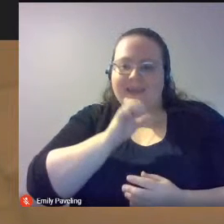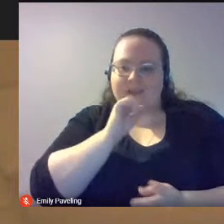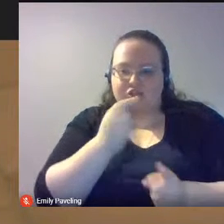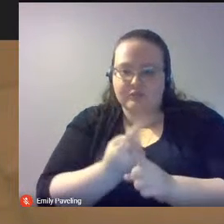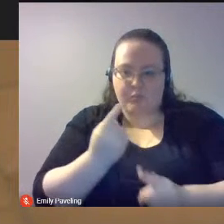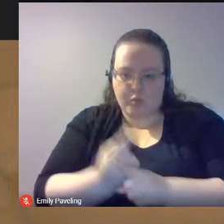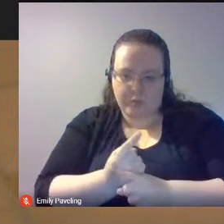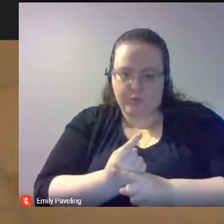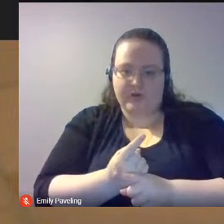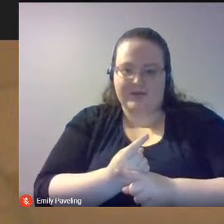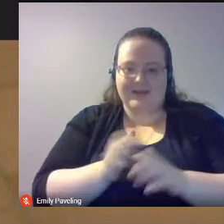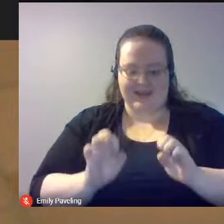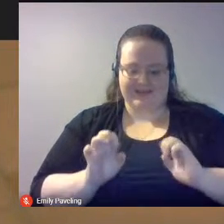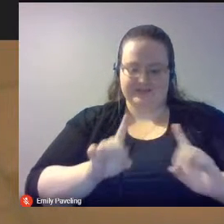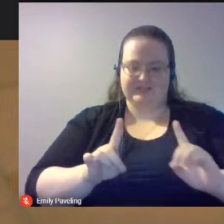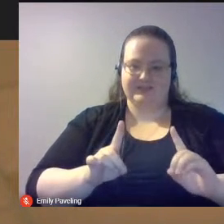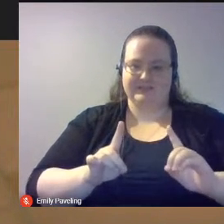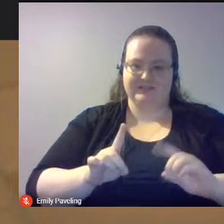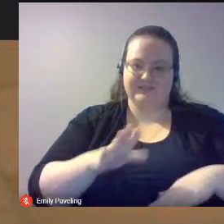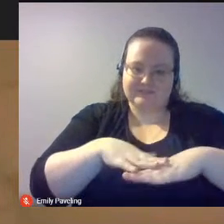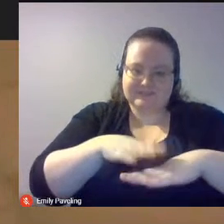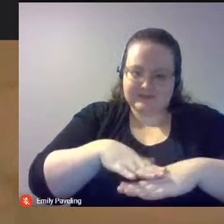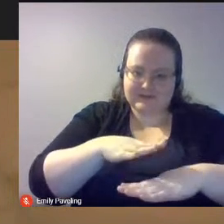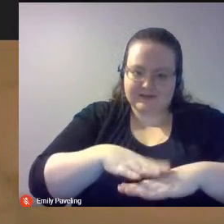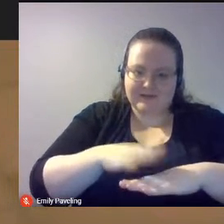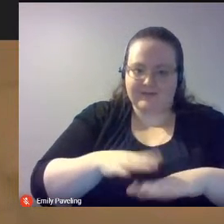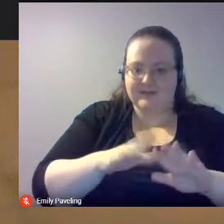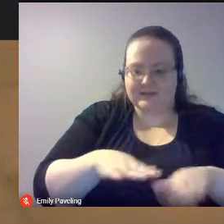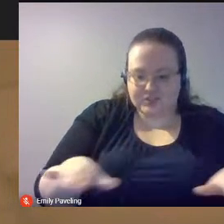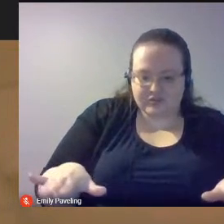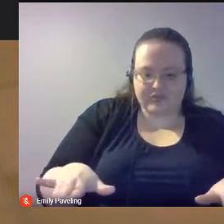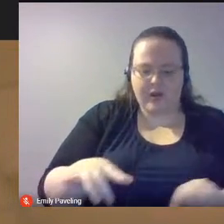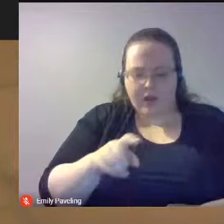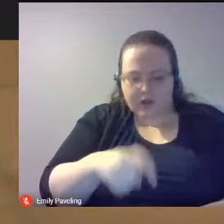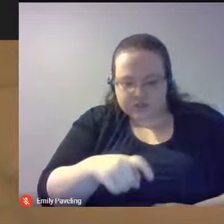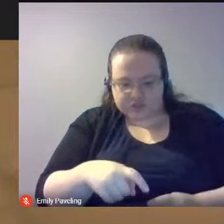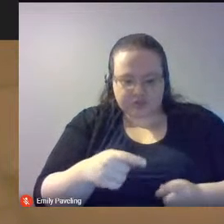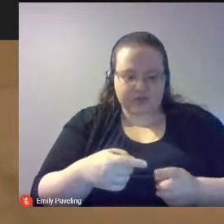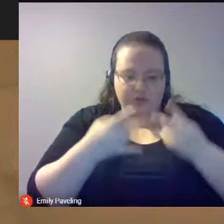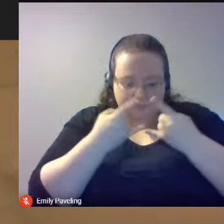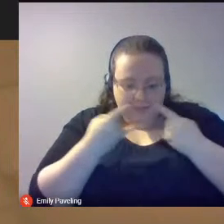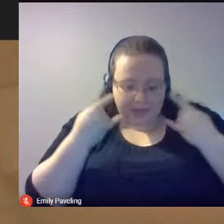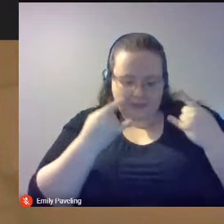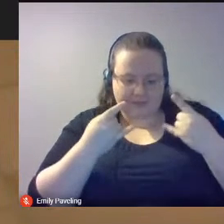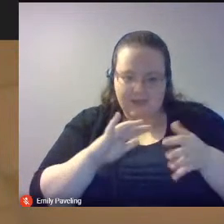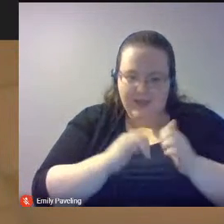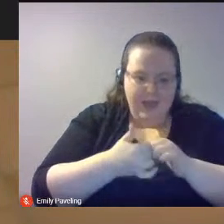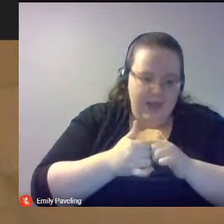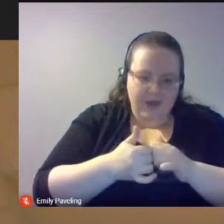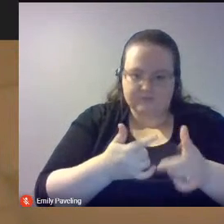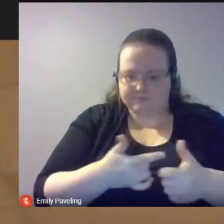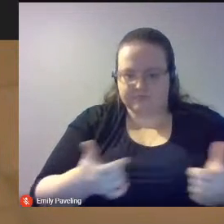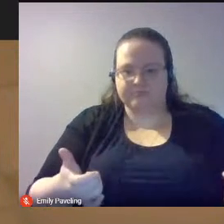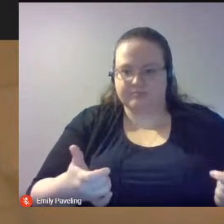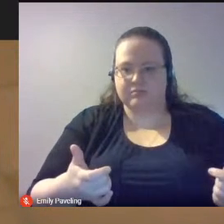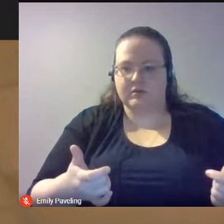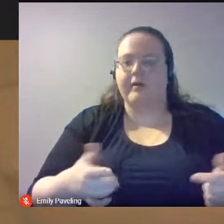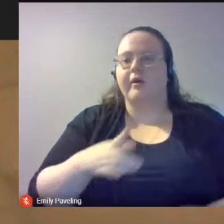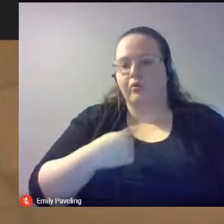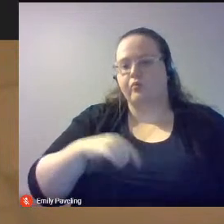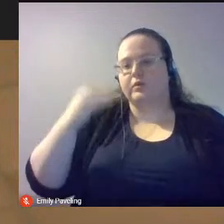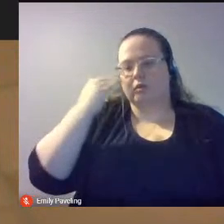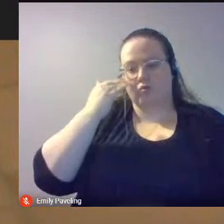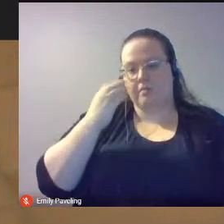to support school administration in preparing for reopening in a setting where many students will be